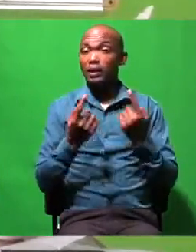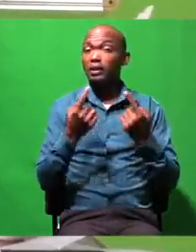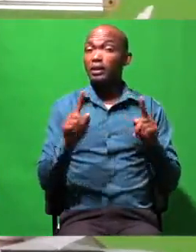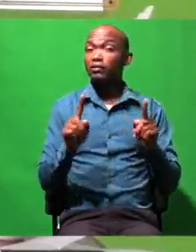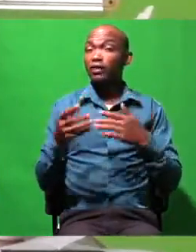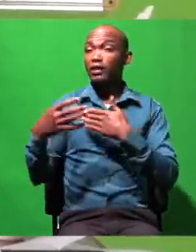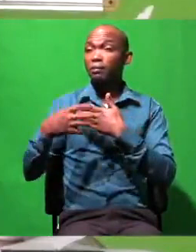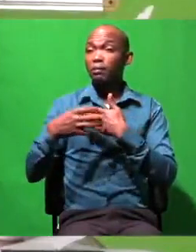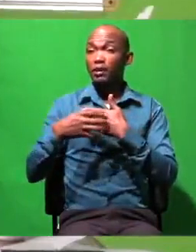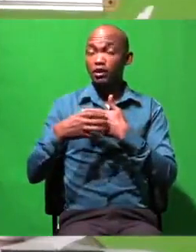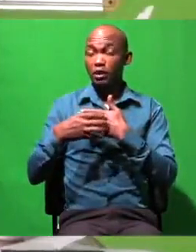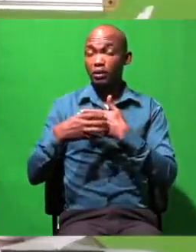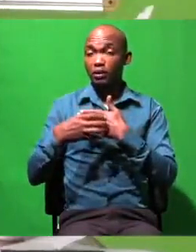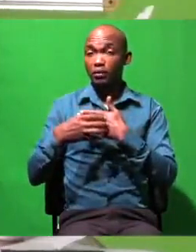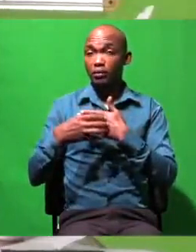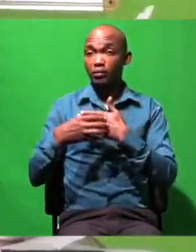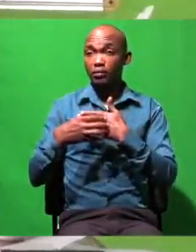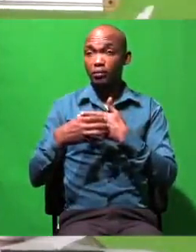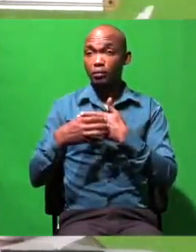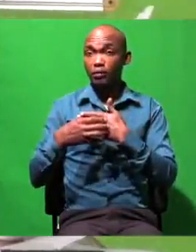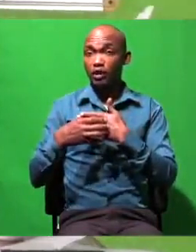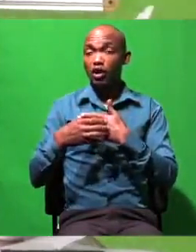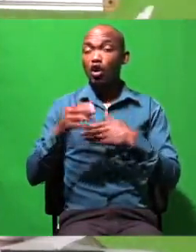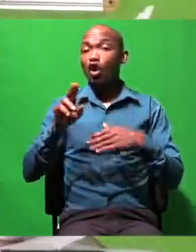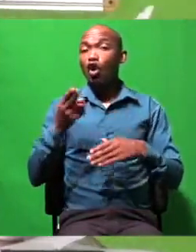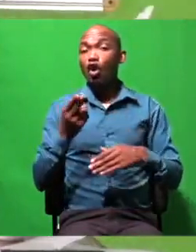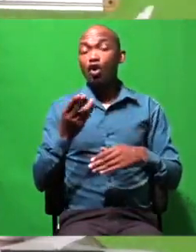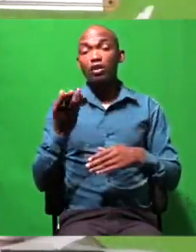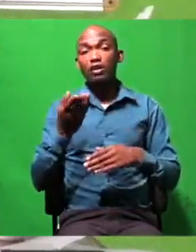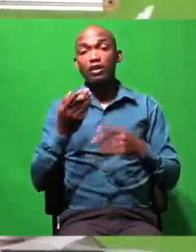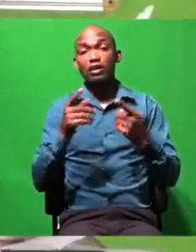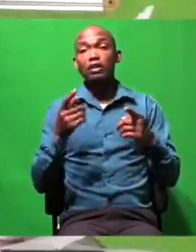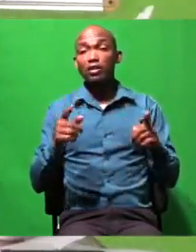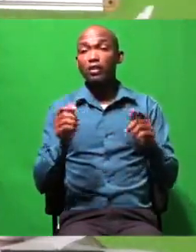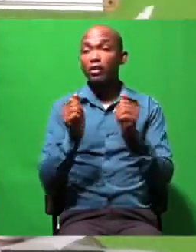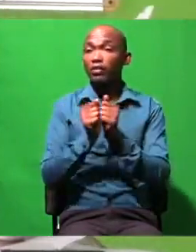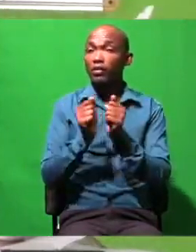different pictures taken from different things